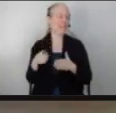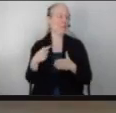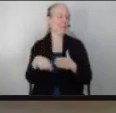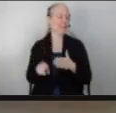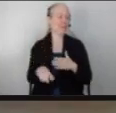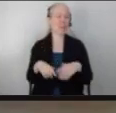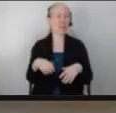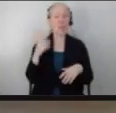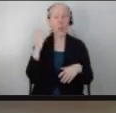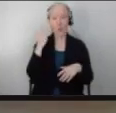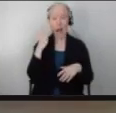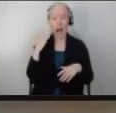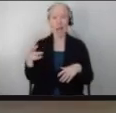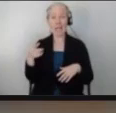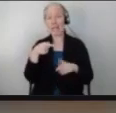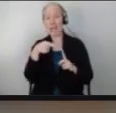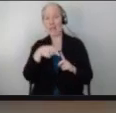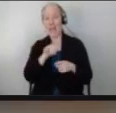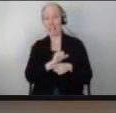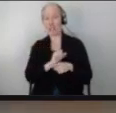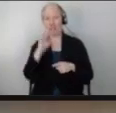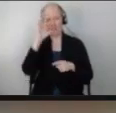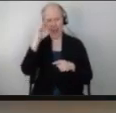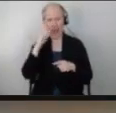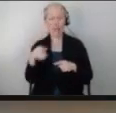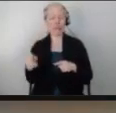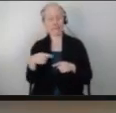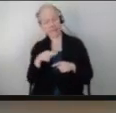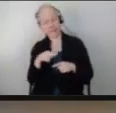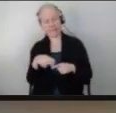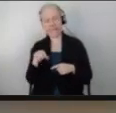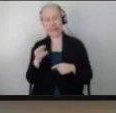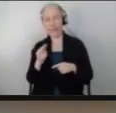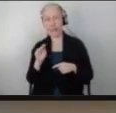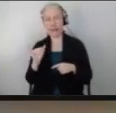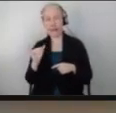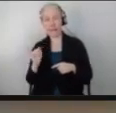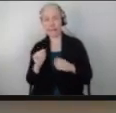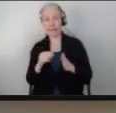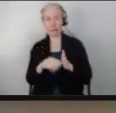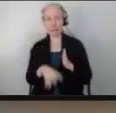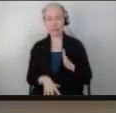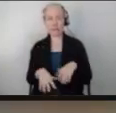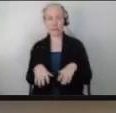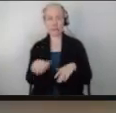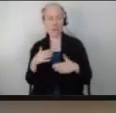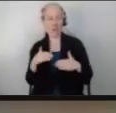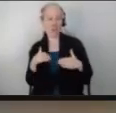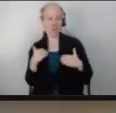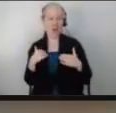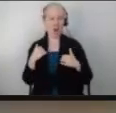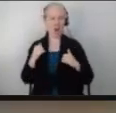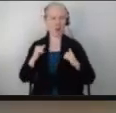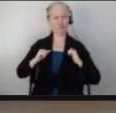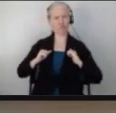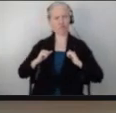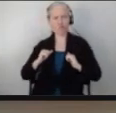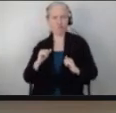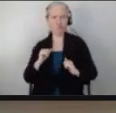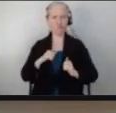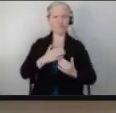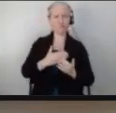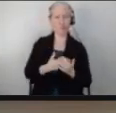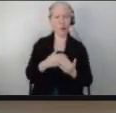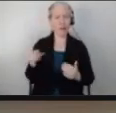he was kind of this, he was an MIT student. He was kind of this, young buck coming in, making them